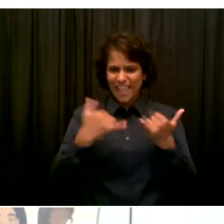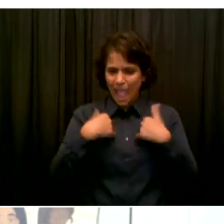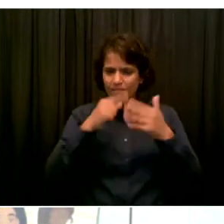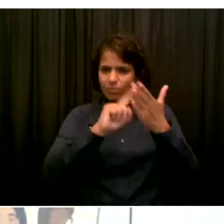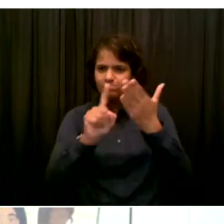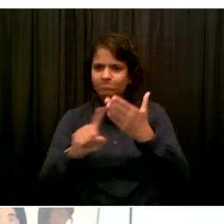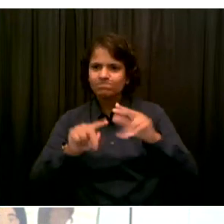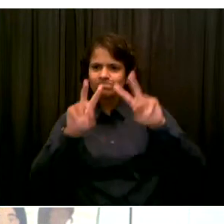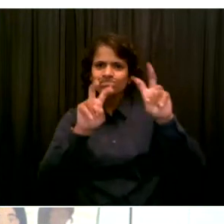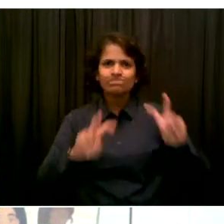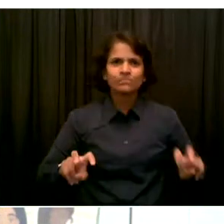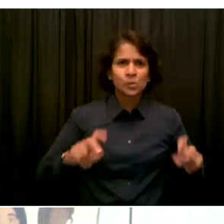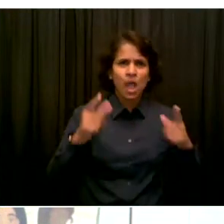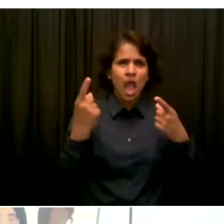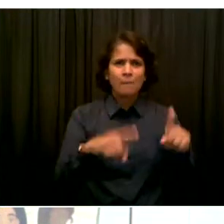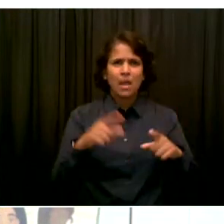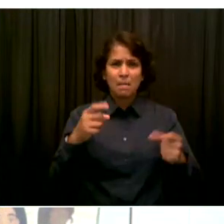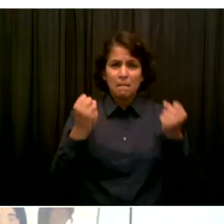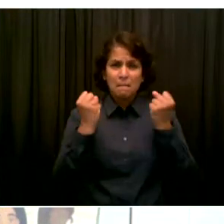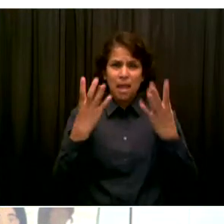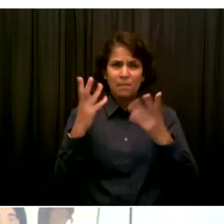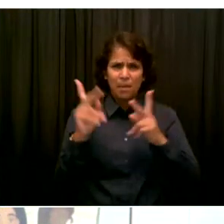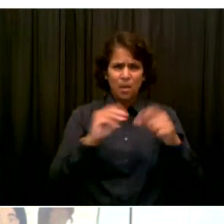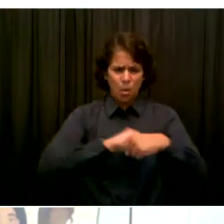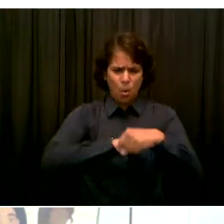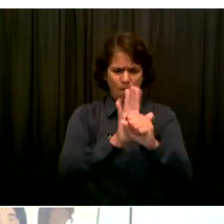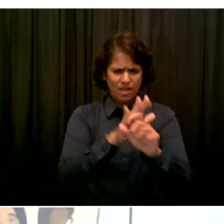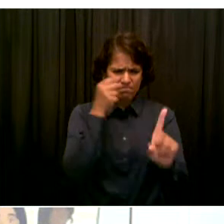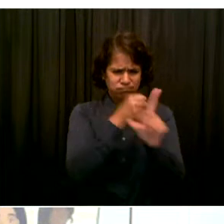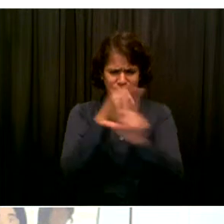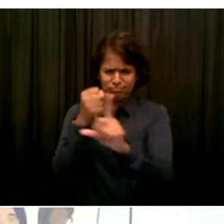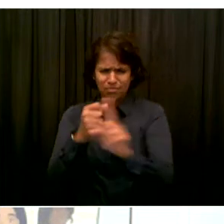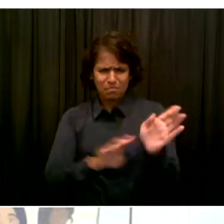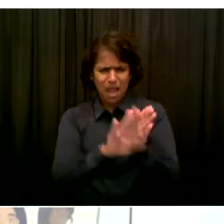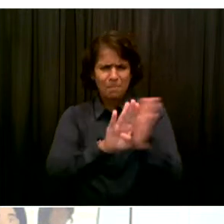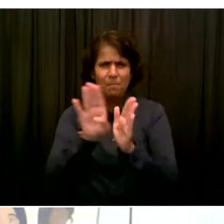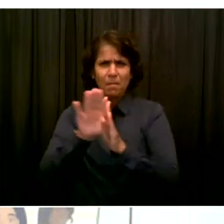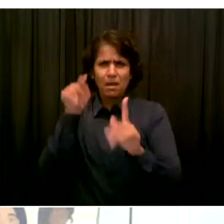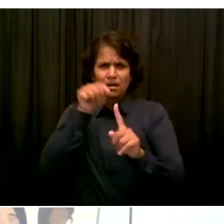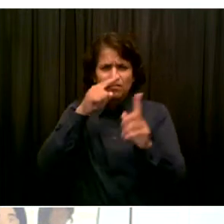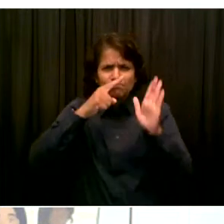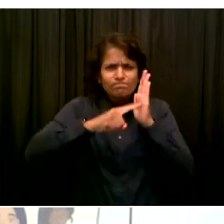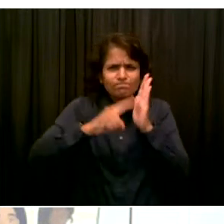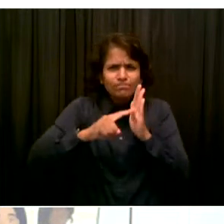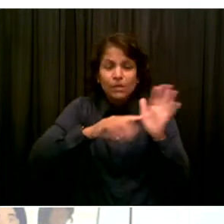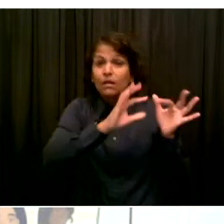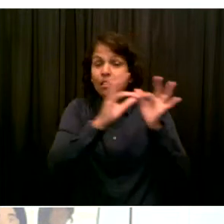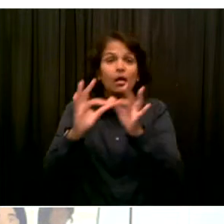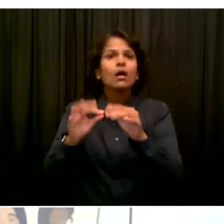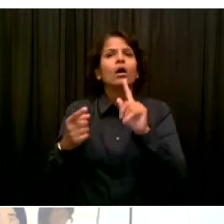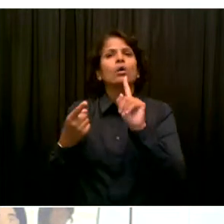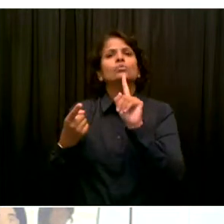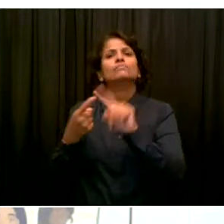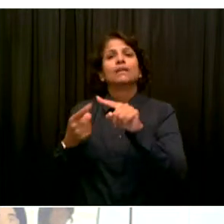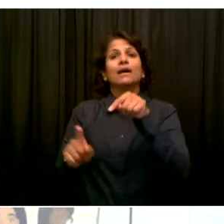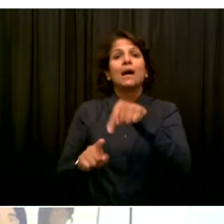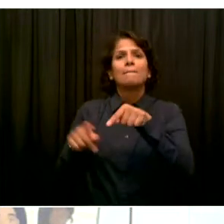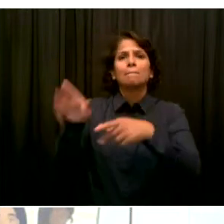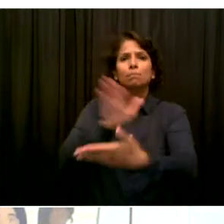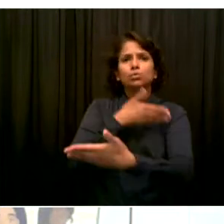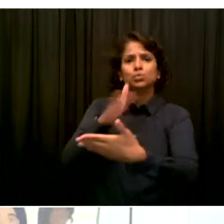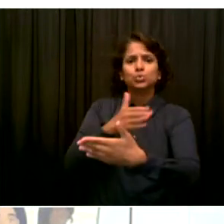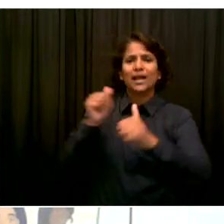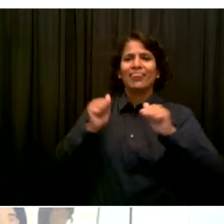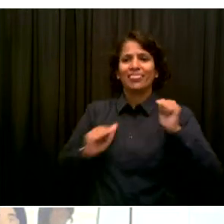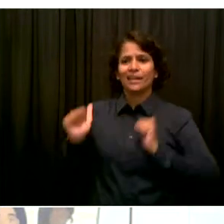linked to the Electric Zoo. It's a music festival that occurred over Labor Day weekend. Thus far, we've identified